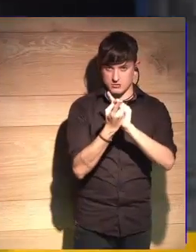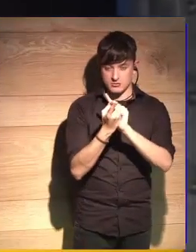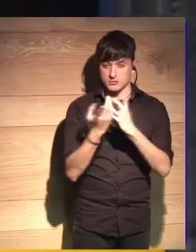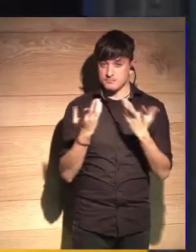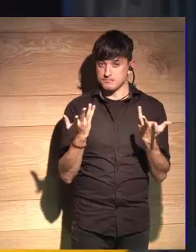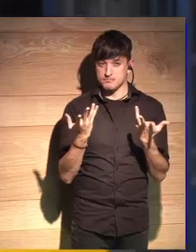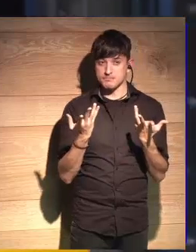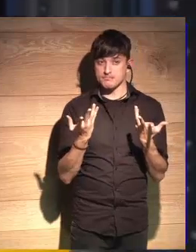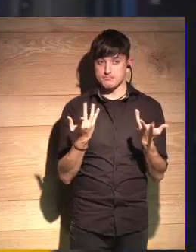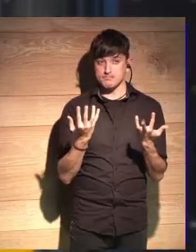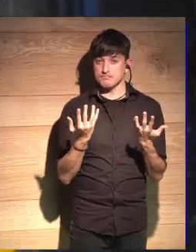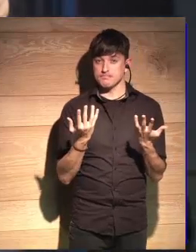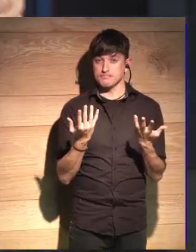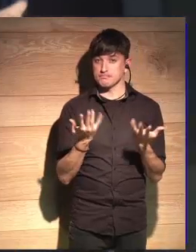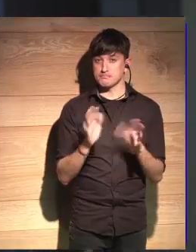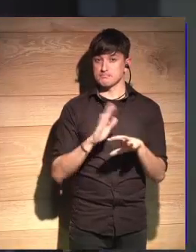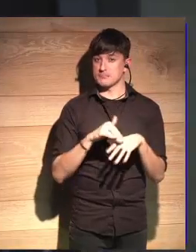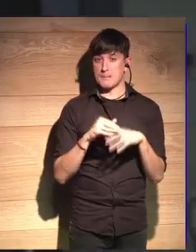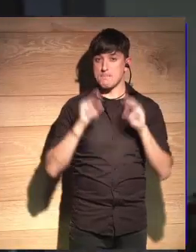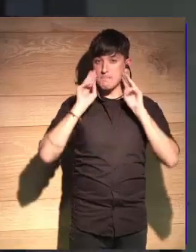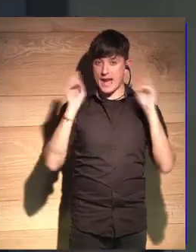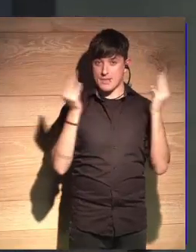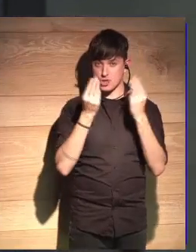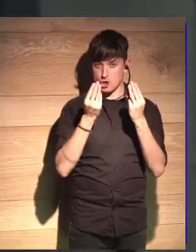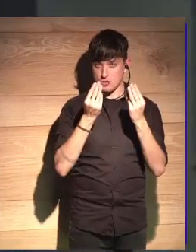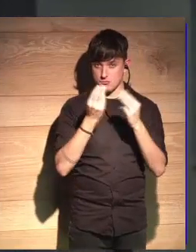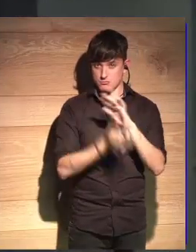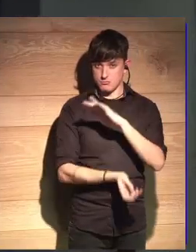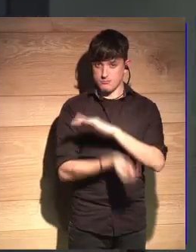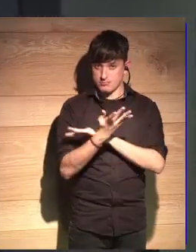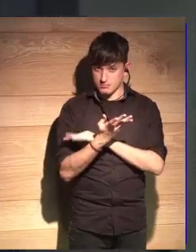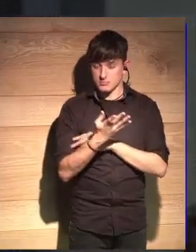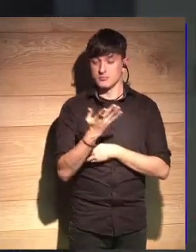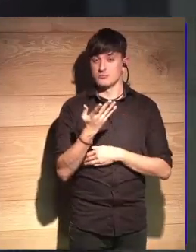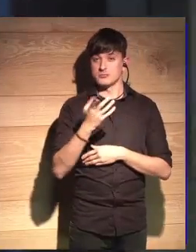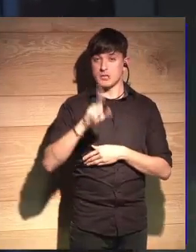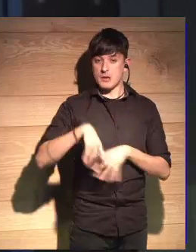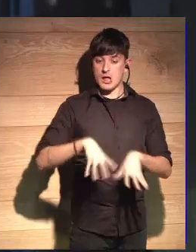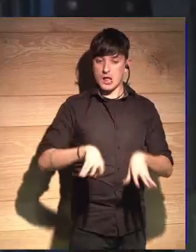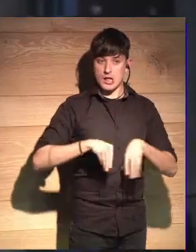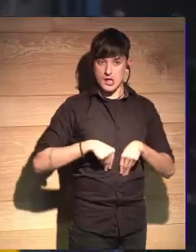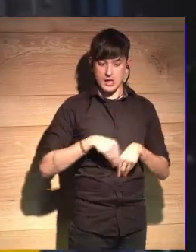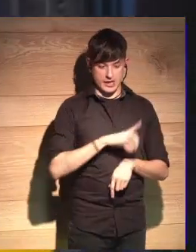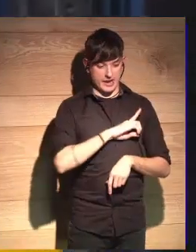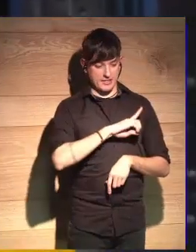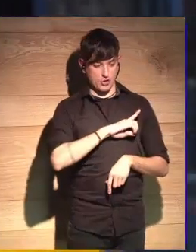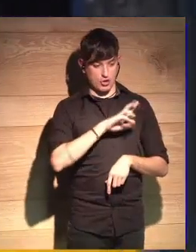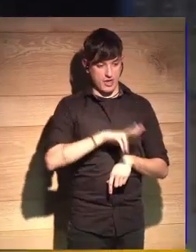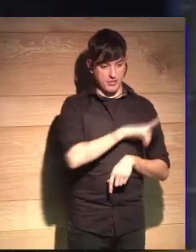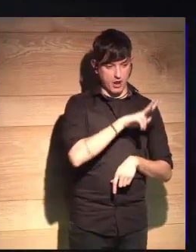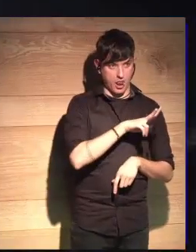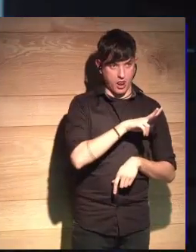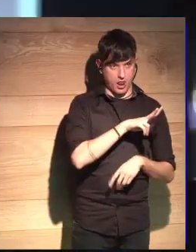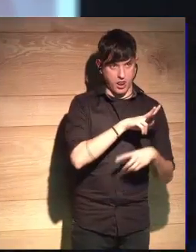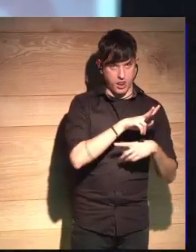Japan adopted a national fleet. It adopted a national army. It industrialized. It adopted